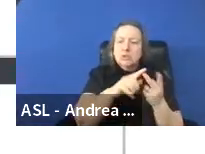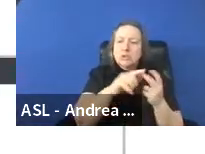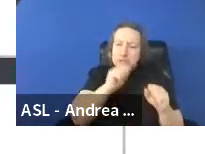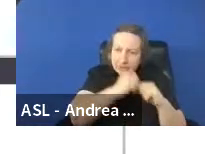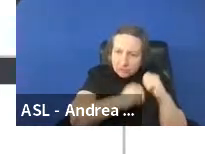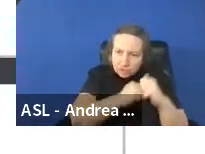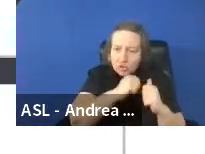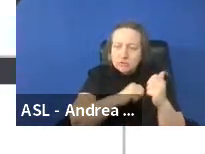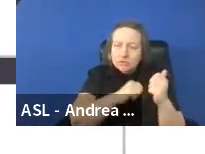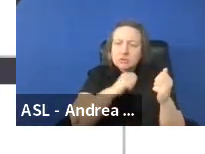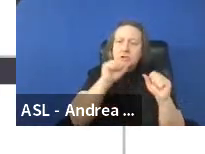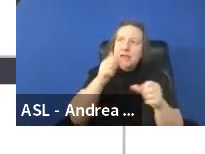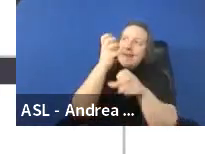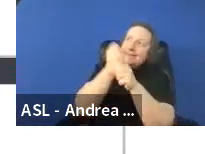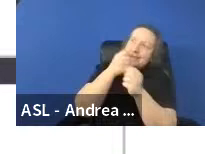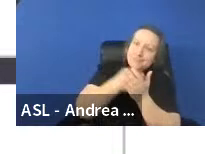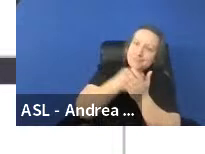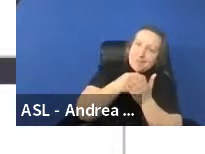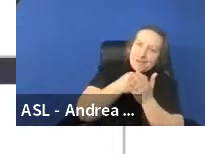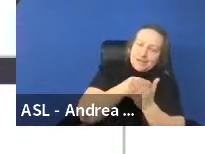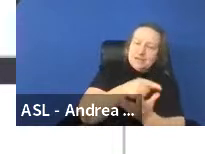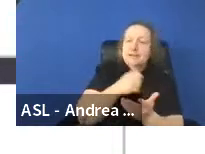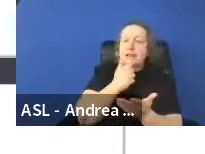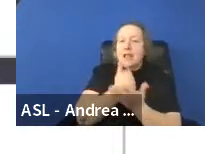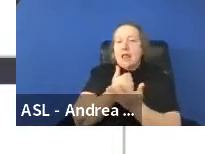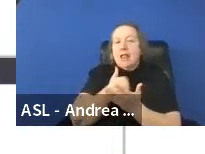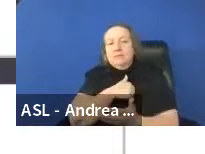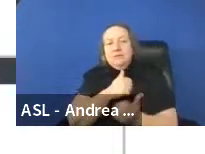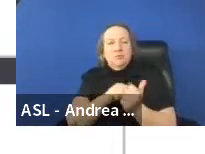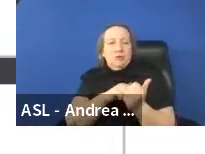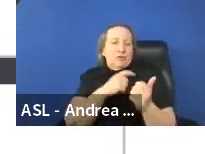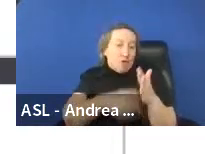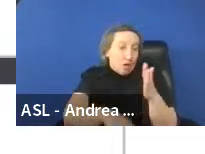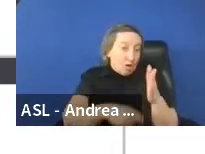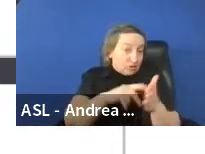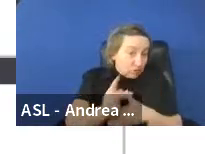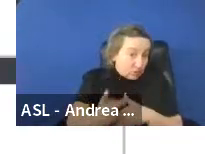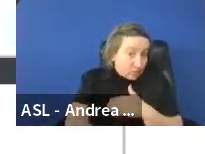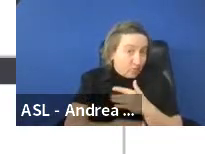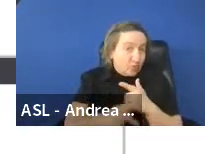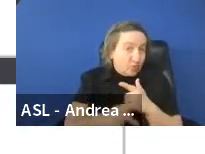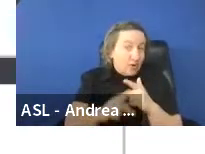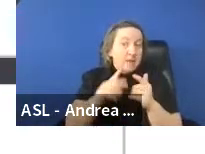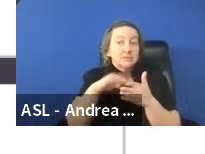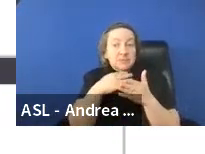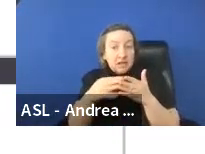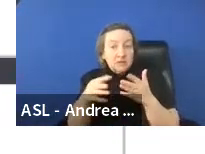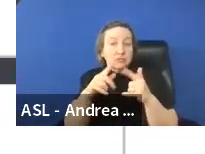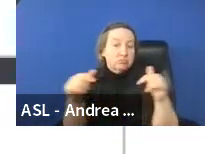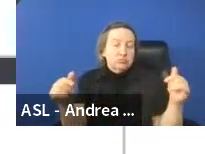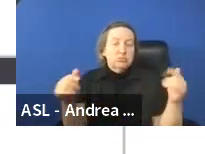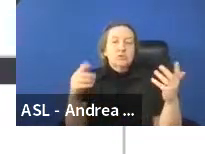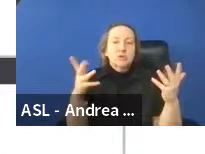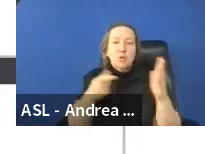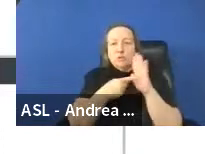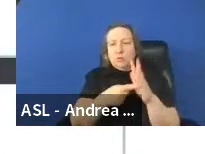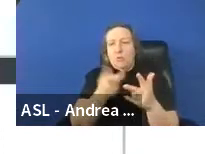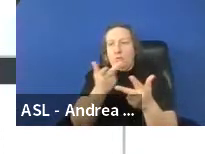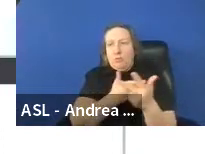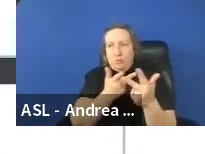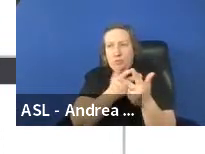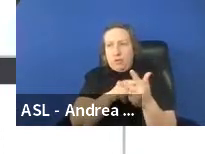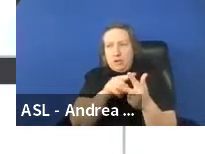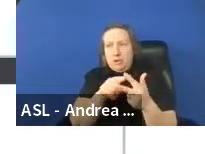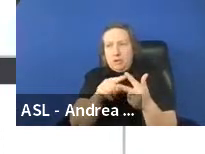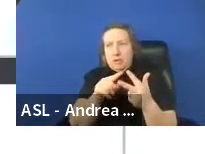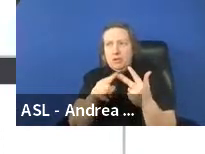This helps us both from just a cost of the program as well as our schedule here. So I just wanted to point those three things out that we're trying to